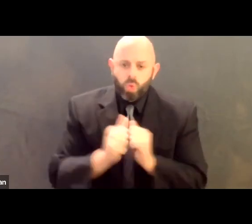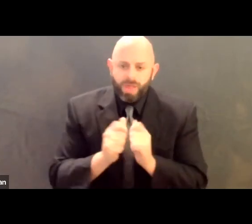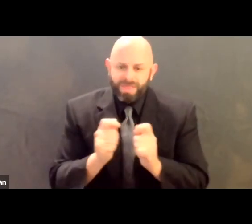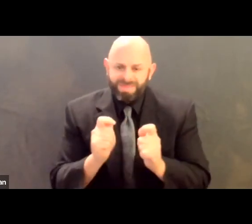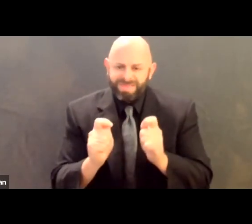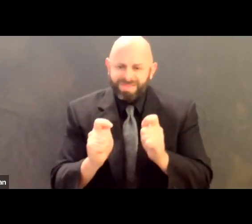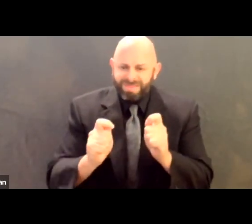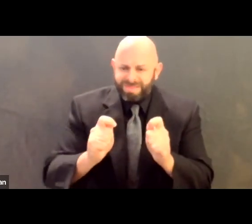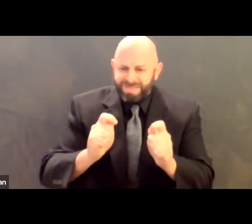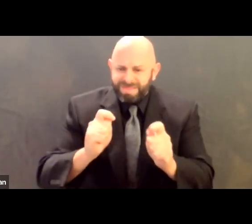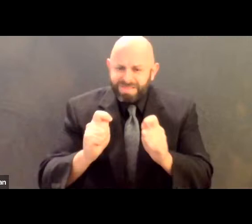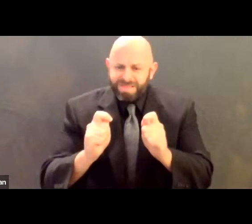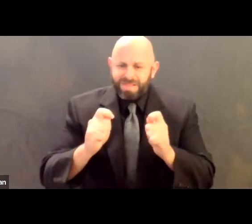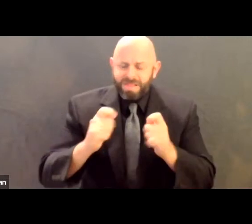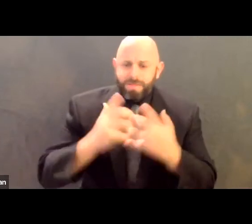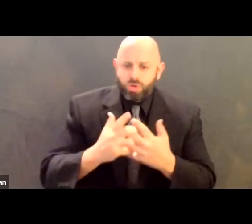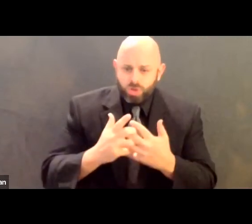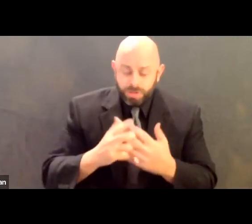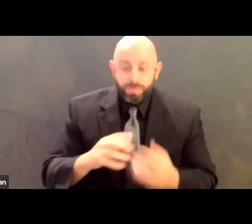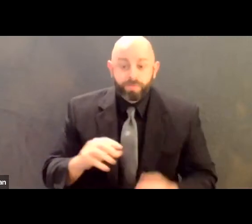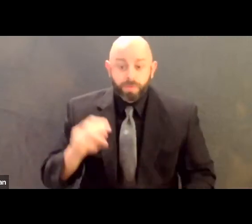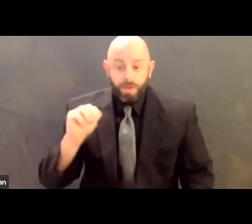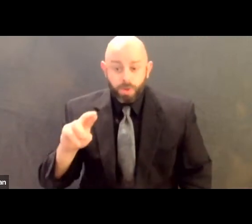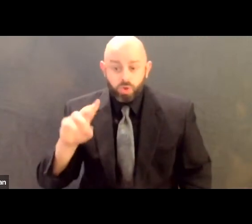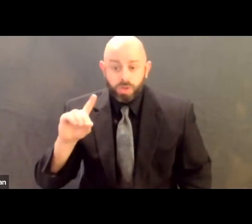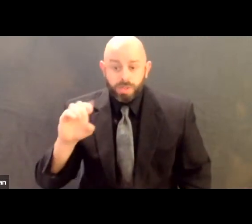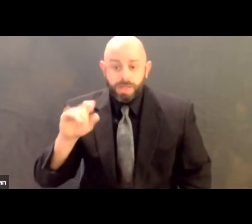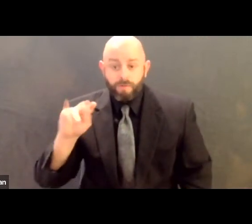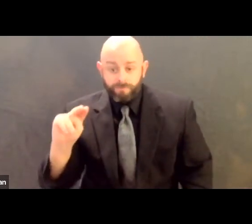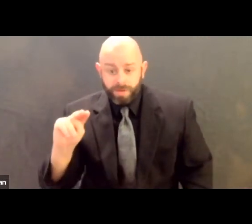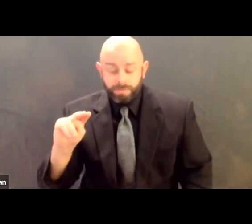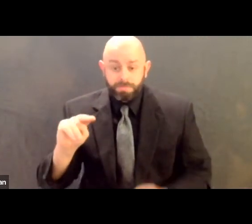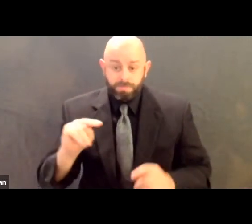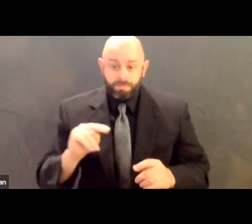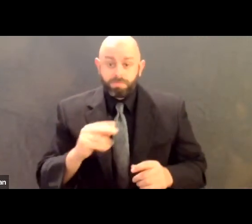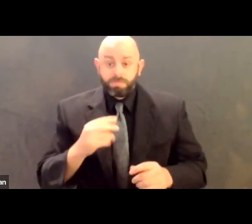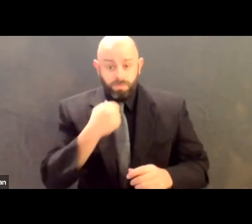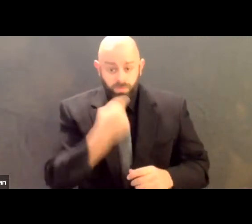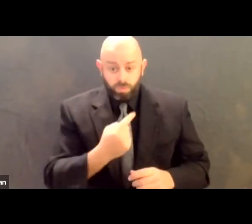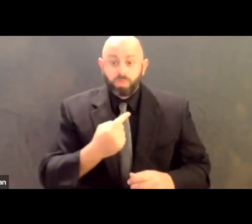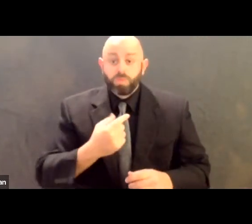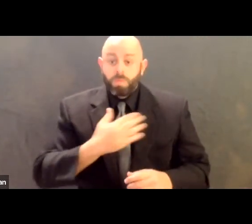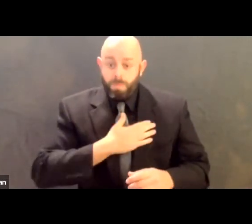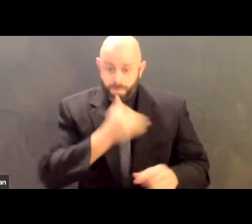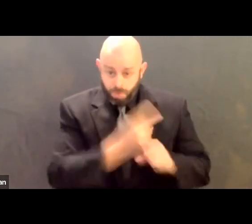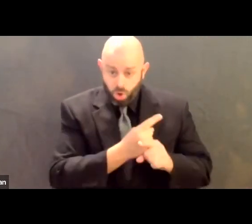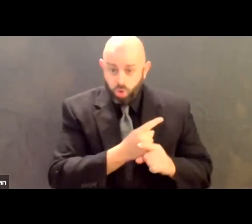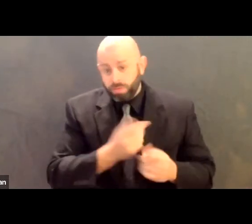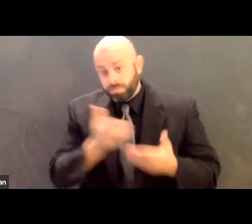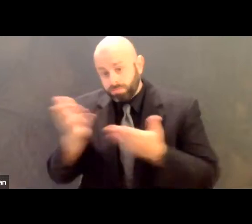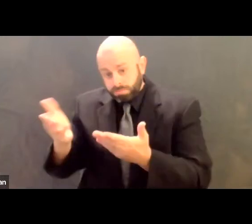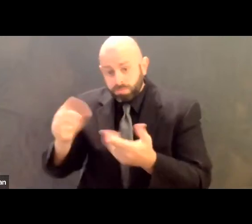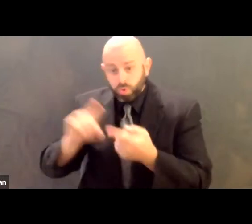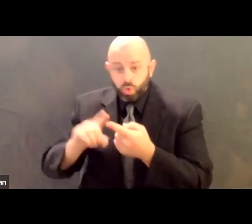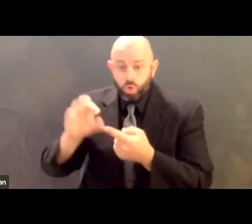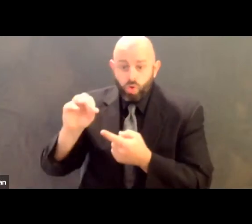machines. Well, anyway, Mr. Delavan turned over my brother to his foreman and said, "Give Harkin a job, see what he can do."